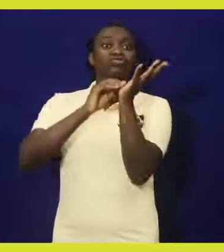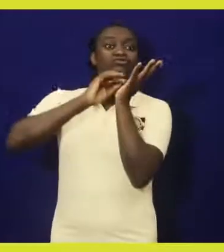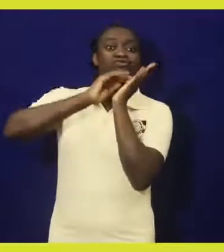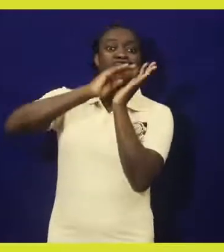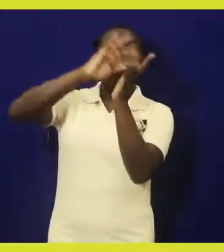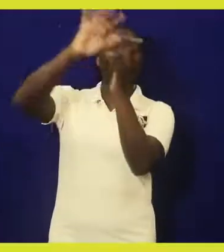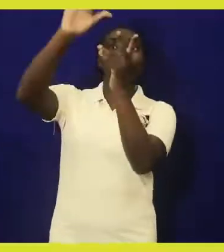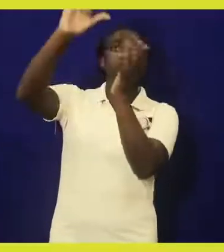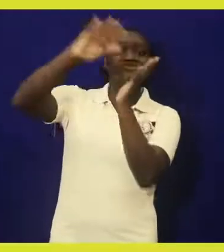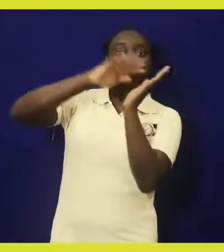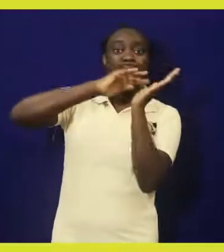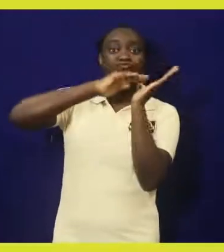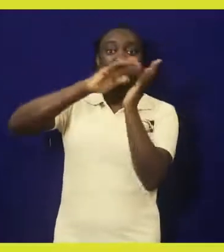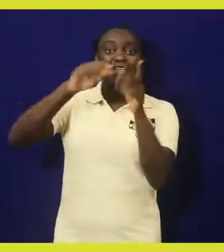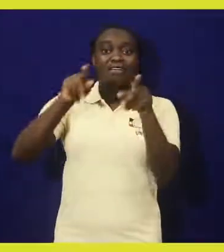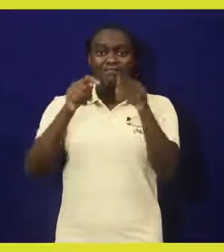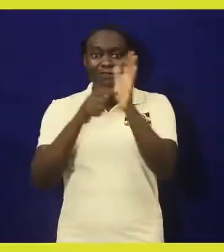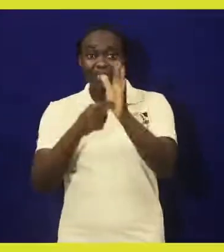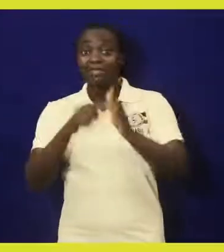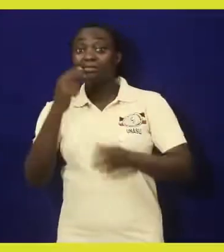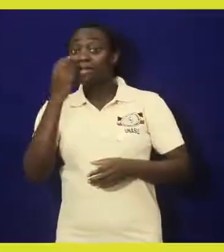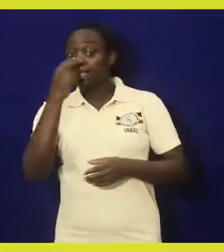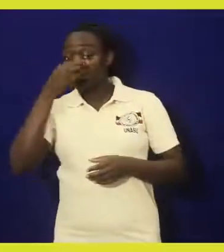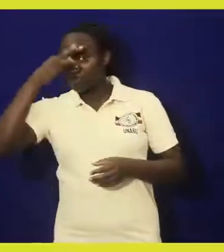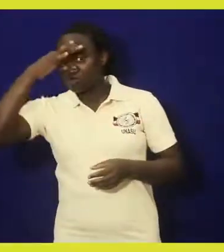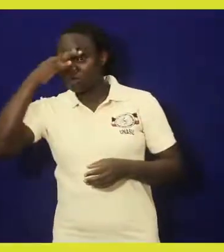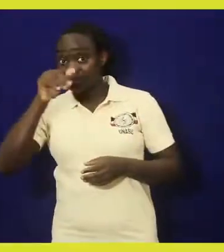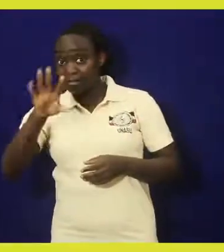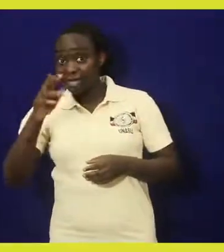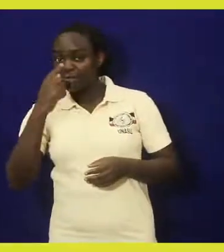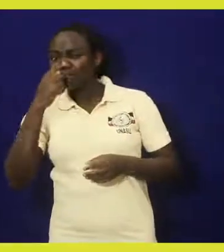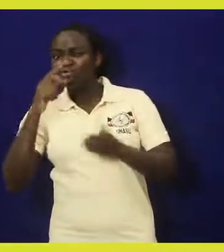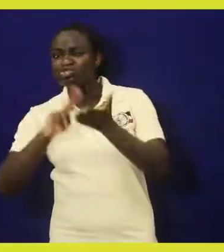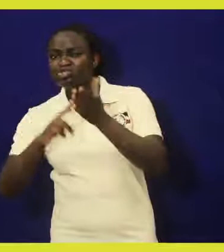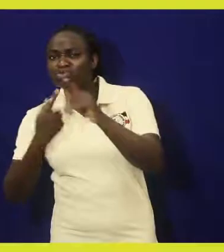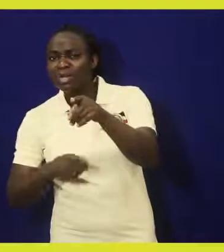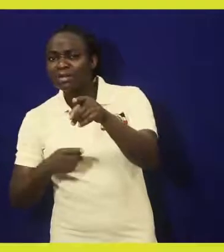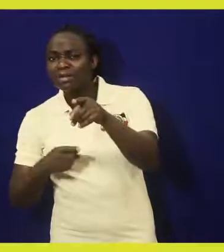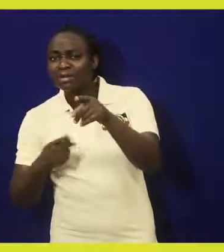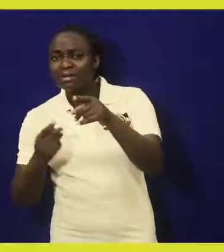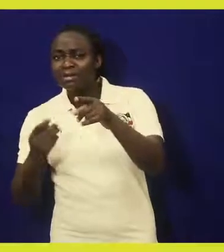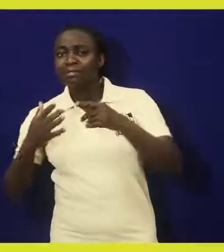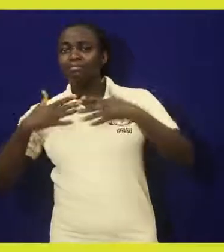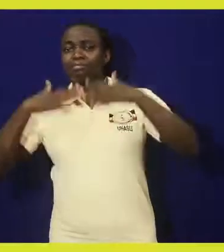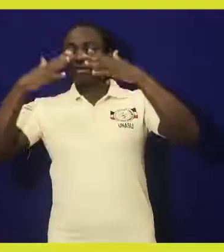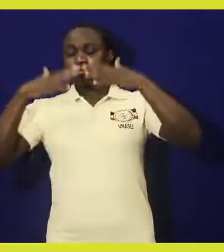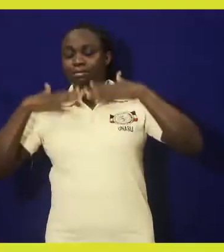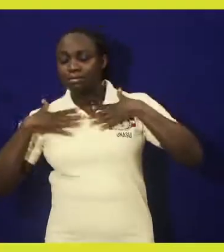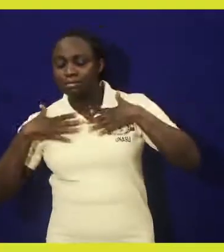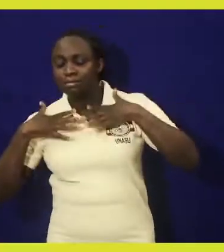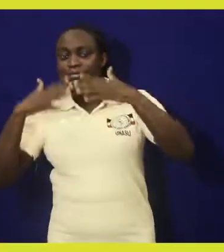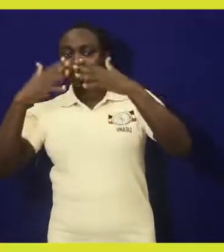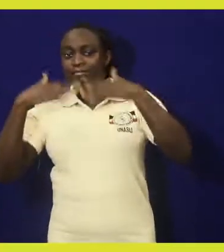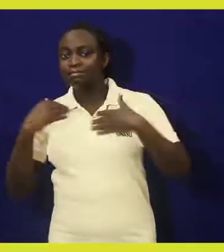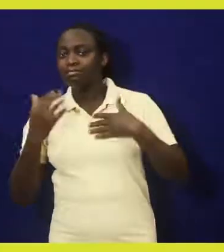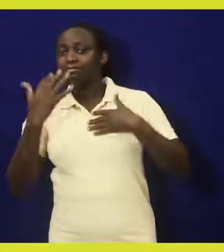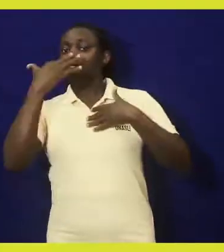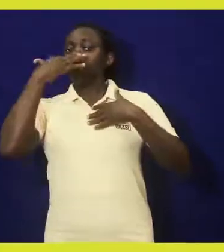That as you use your nose to breathe, plants use their leaves to